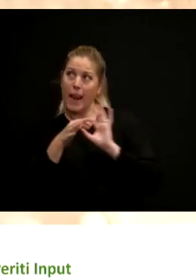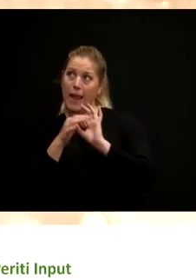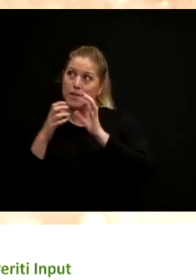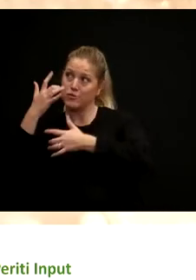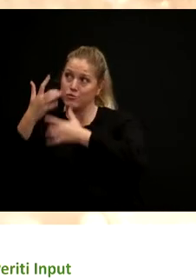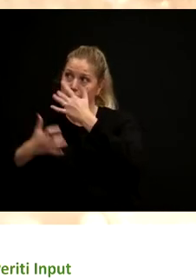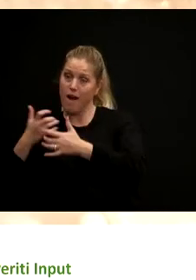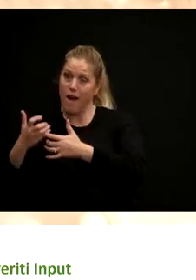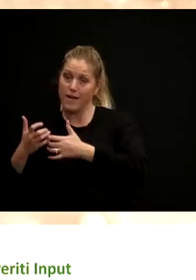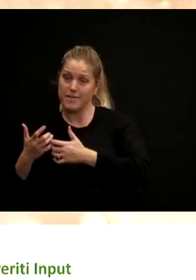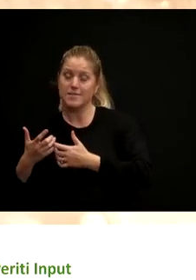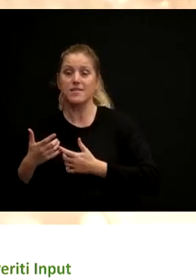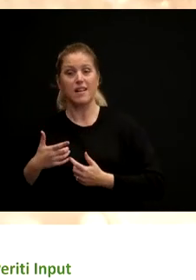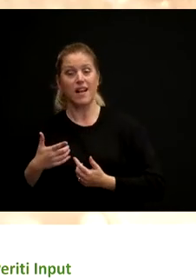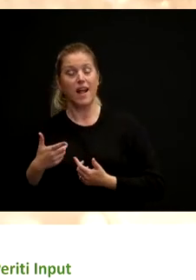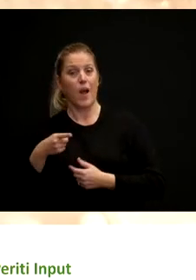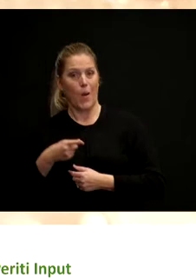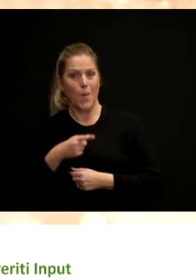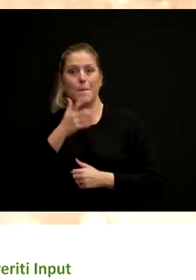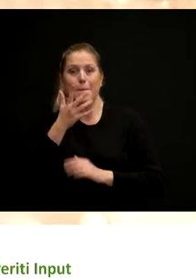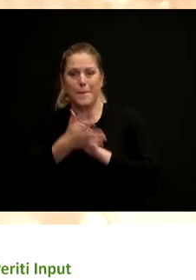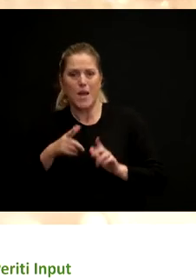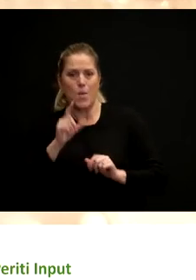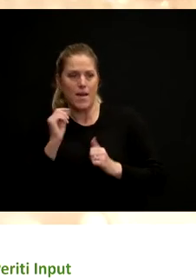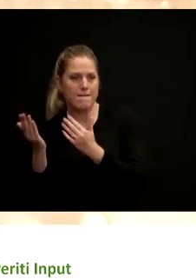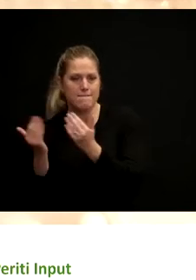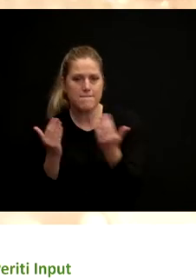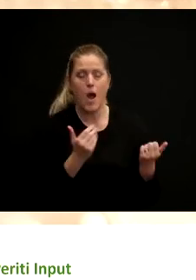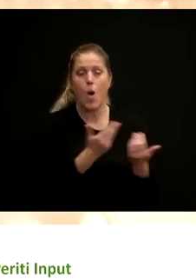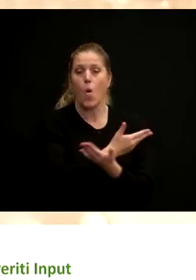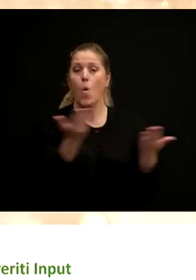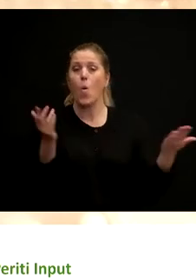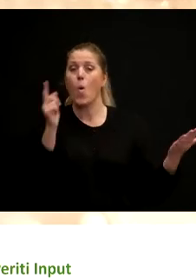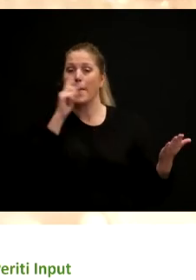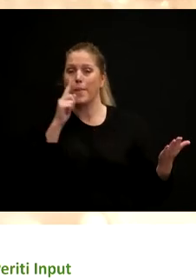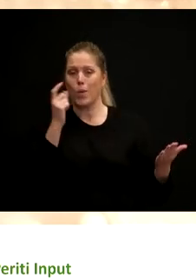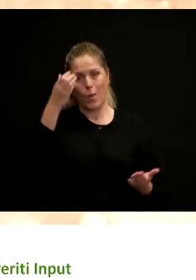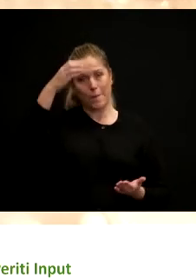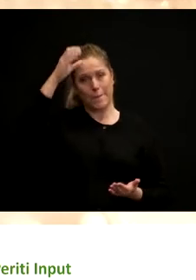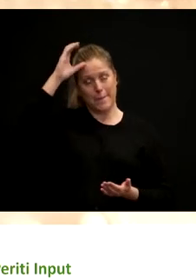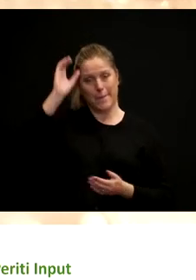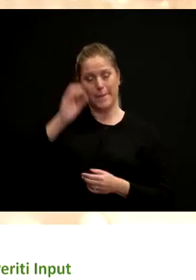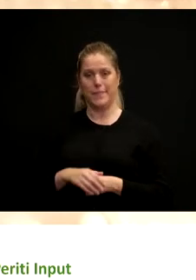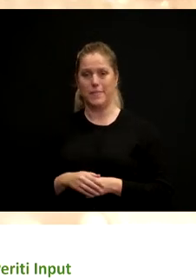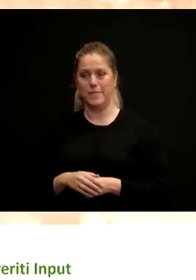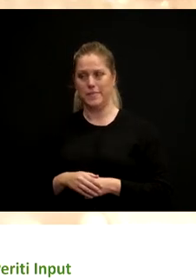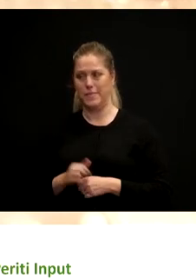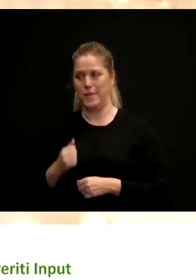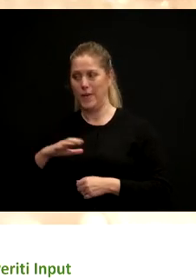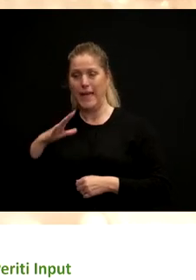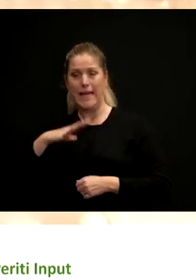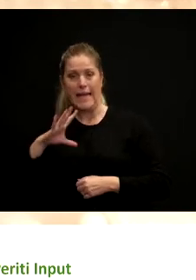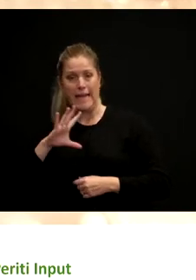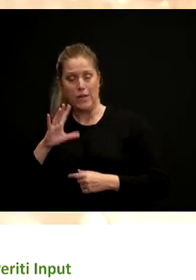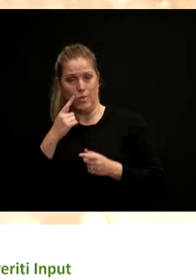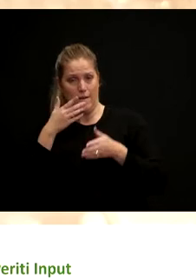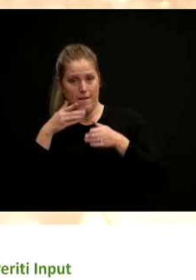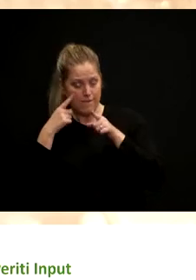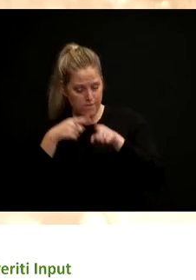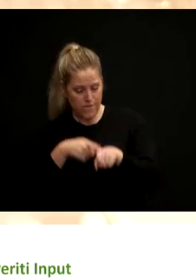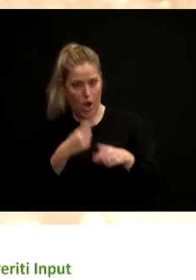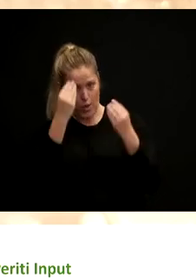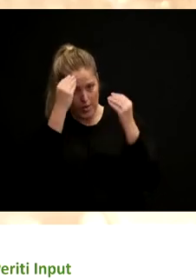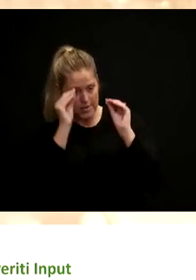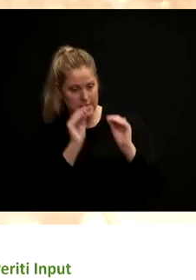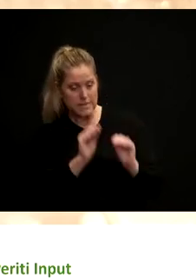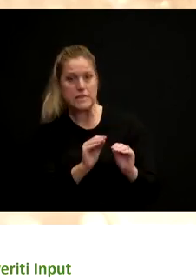responsibility of the church. Finding new paths of catechesis and witness, attuned to the